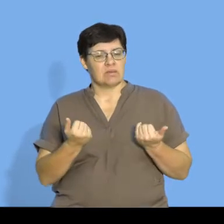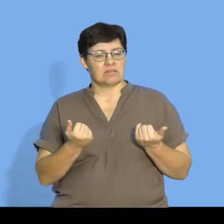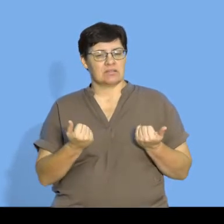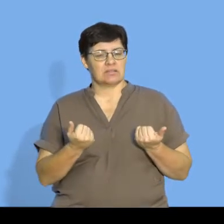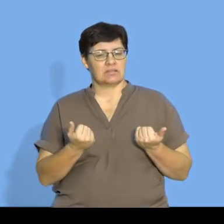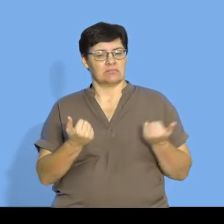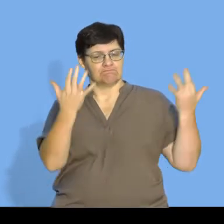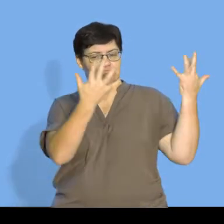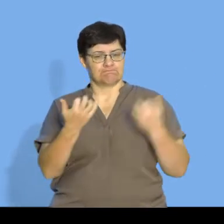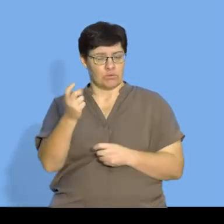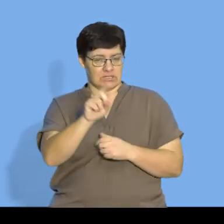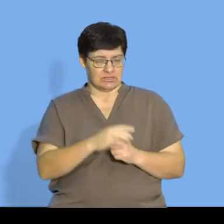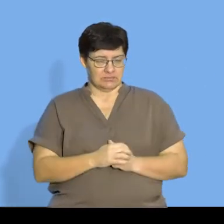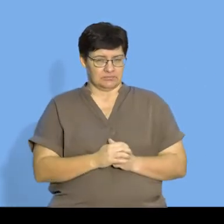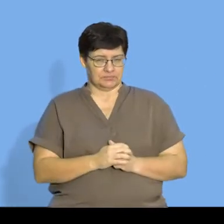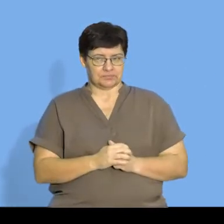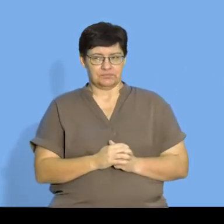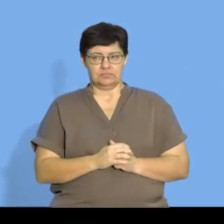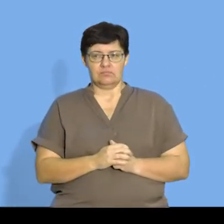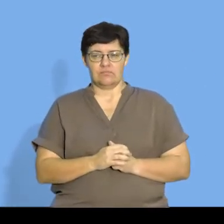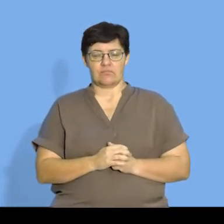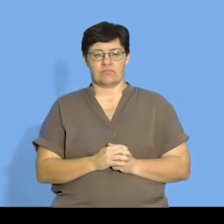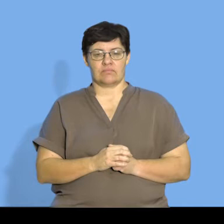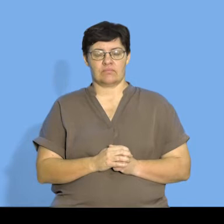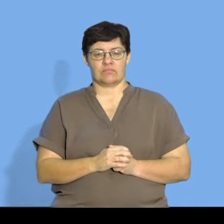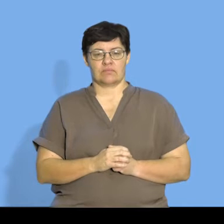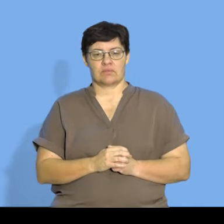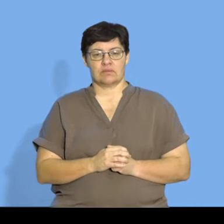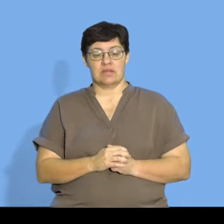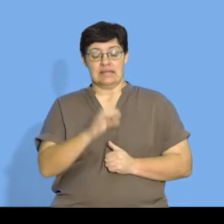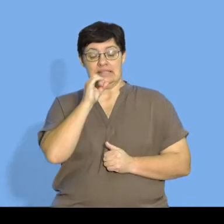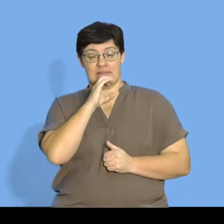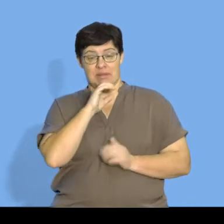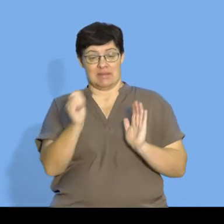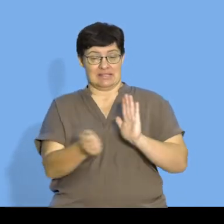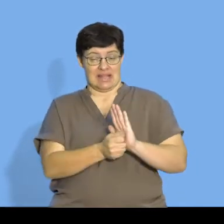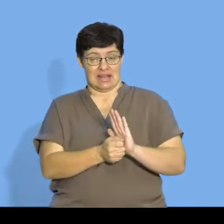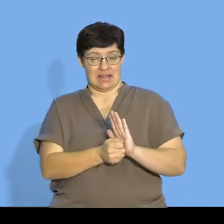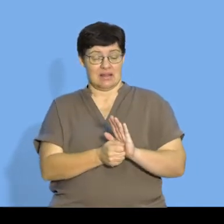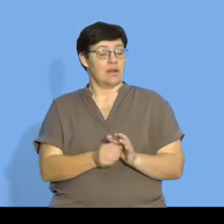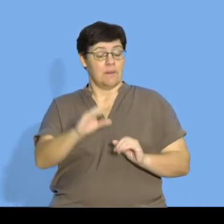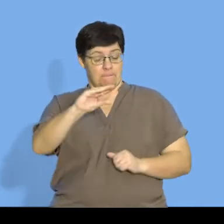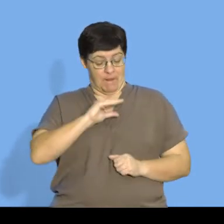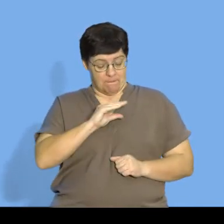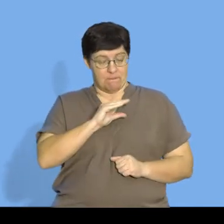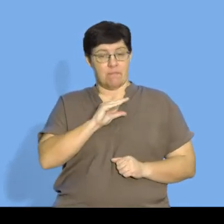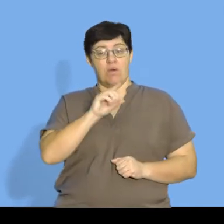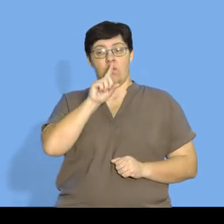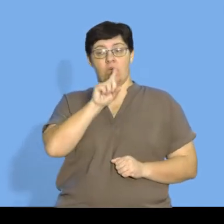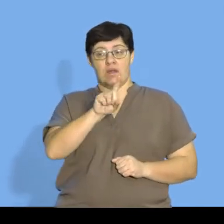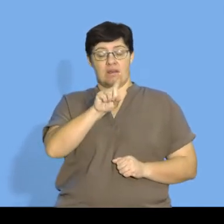the following. Here we can see that we are given the September sale of 150,000